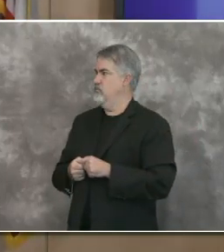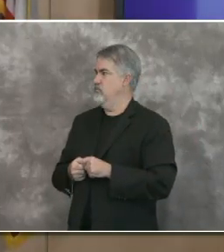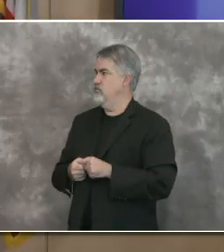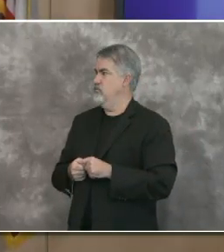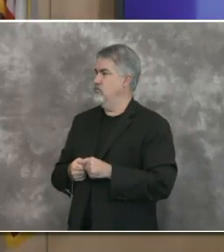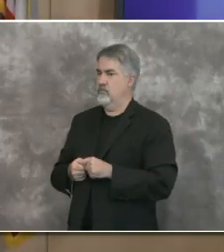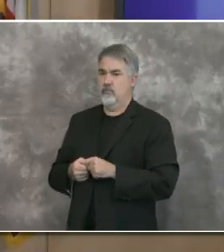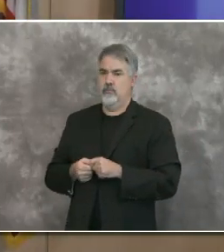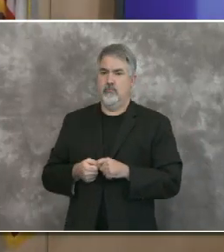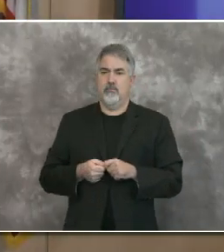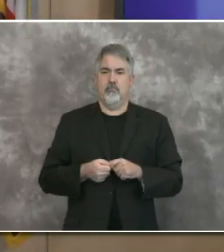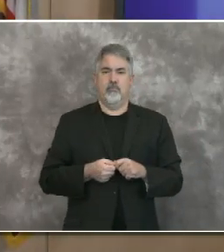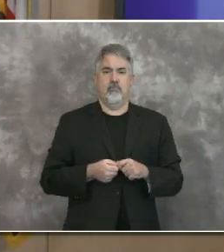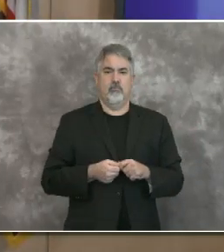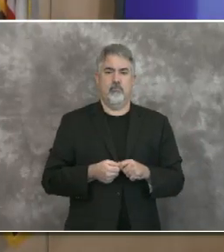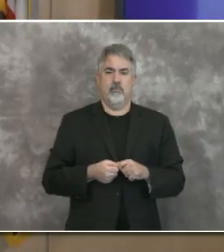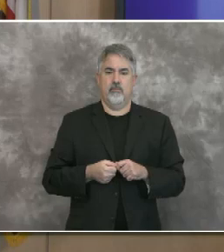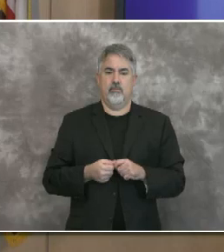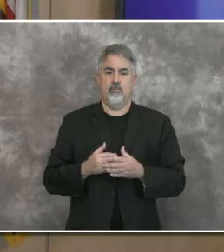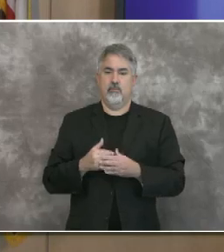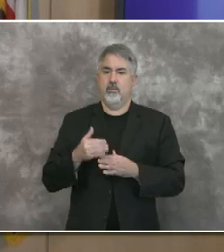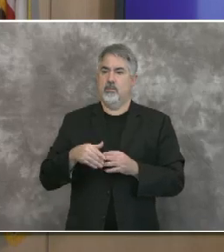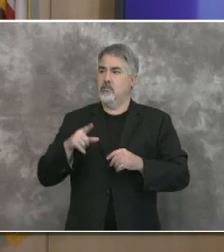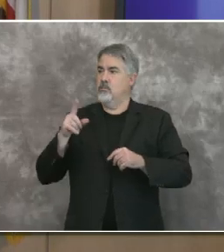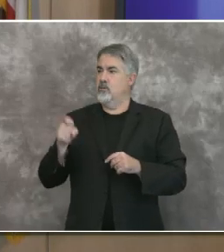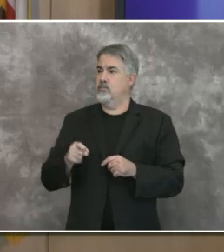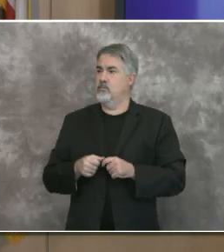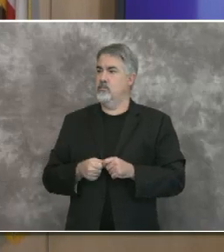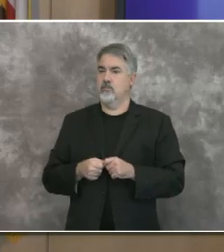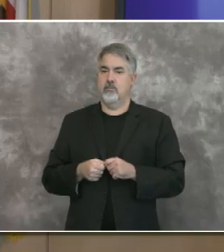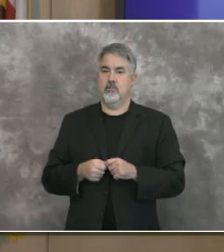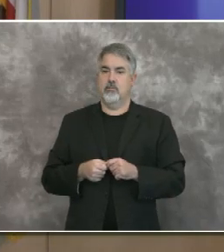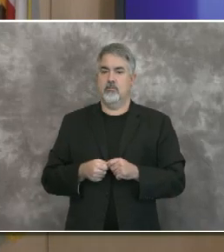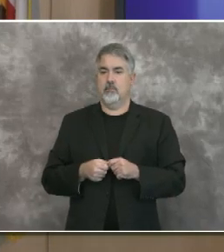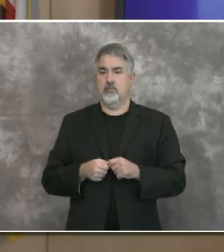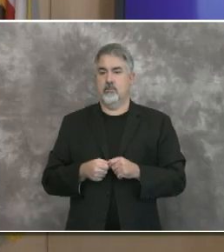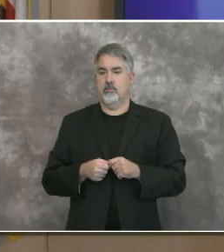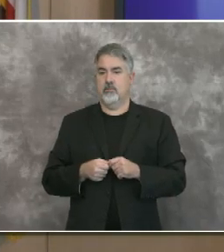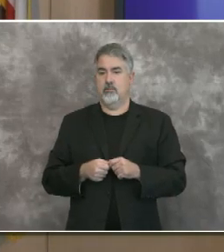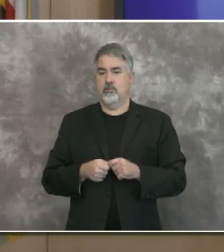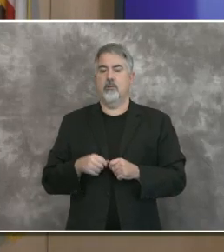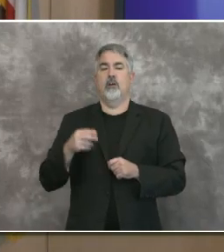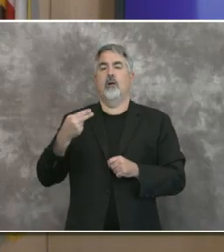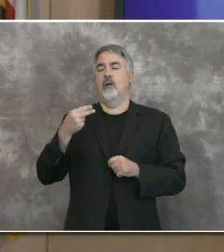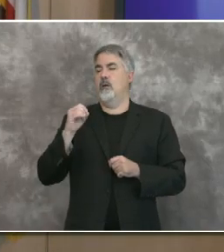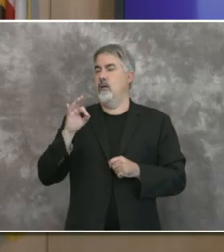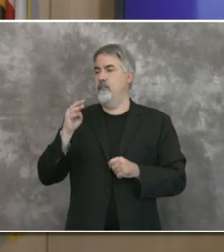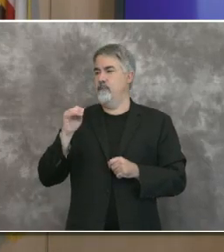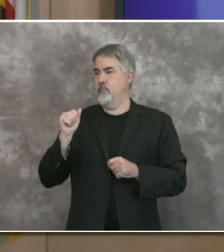Okay, let's go to the next question. Matt Hoffman, KPBS, please state your question.